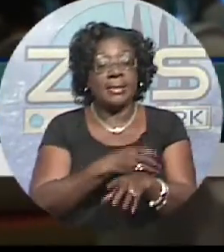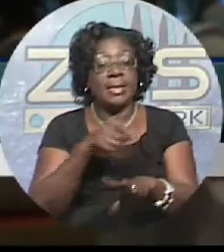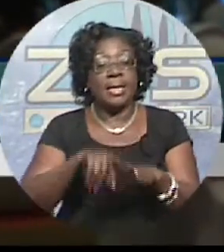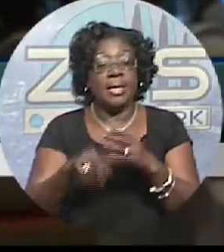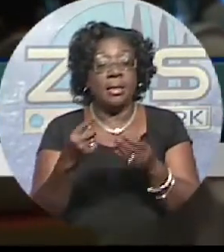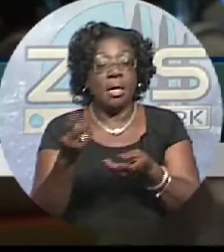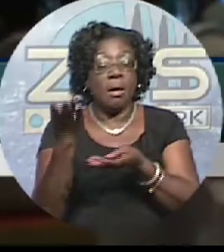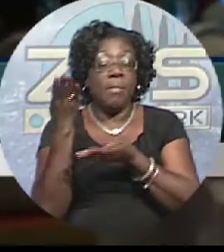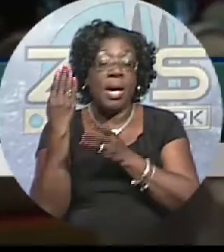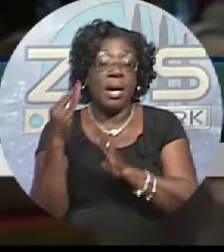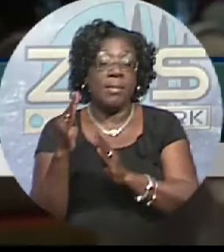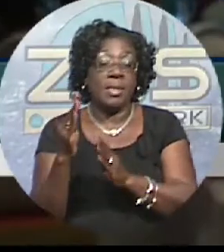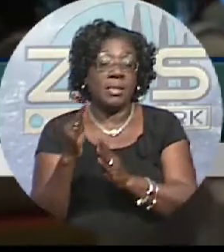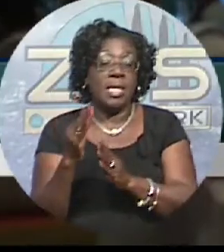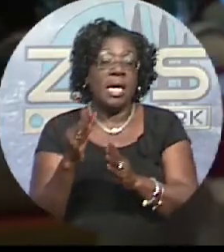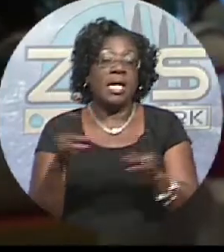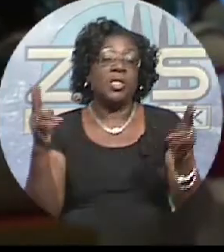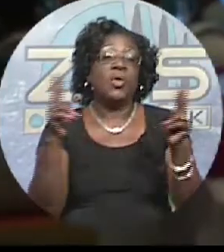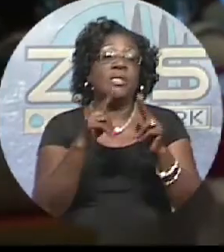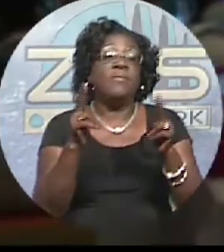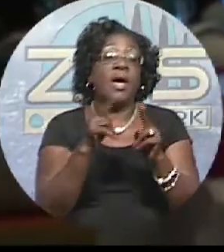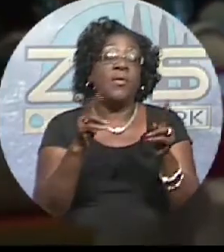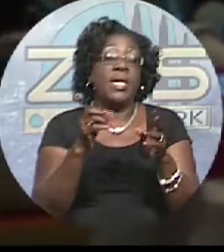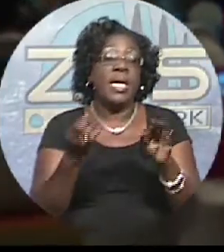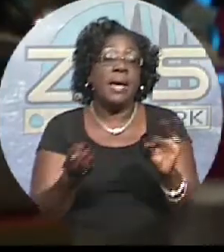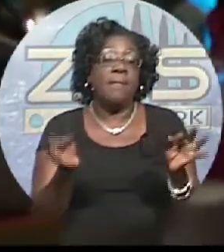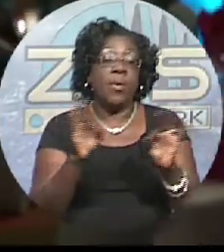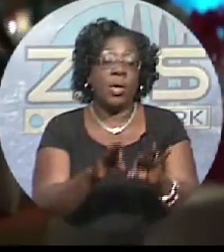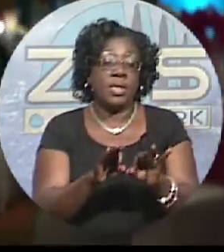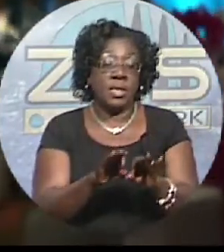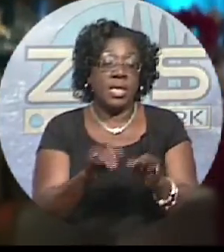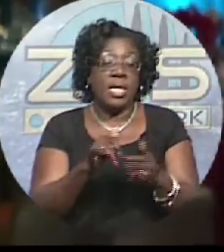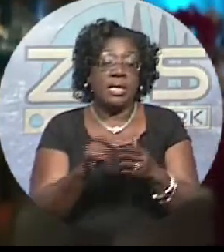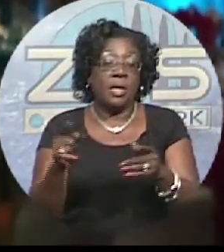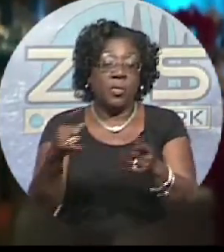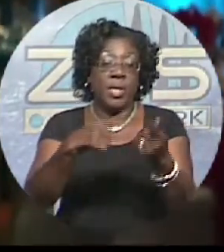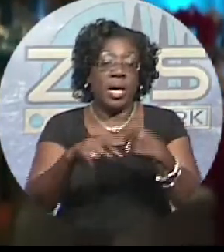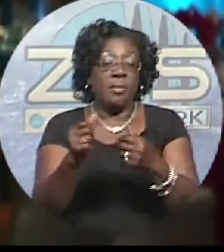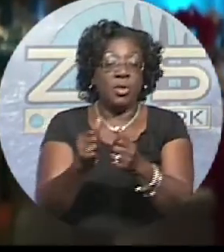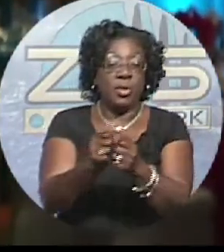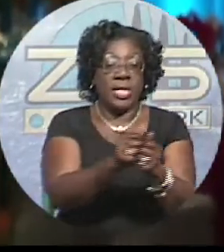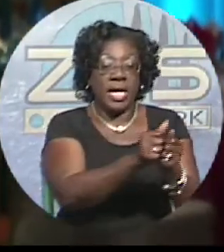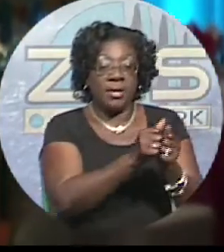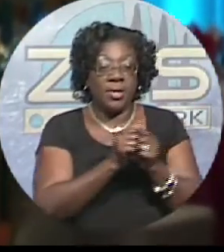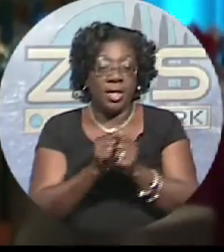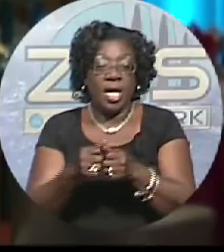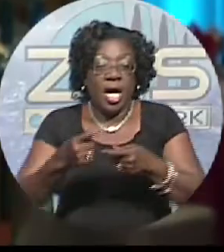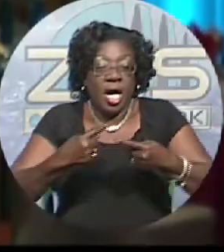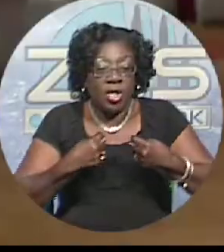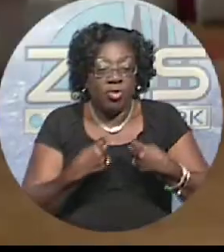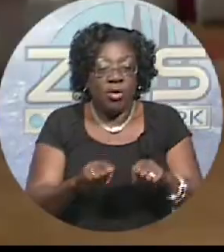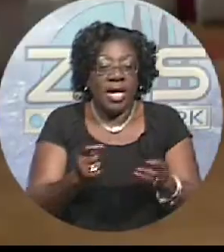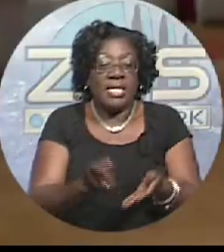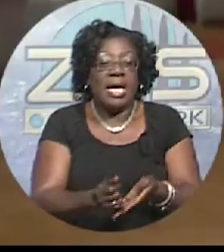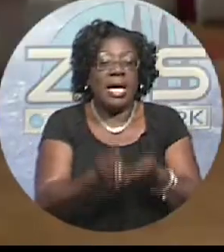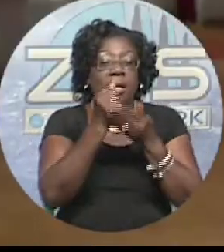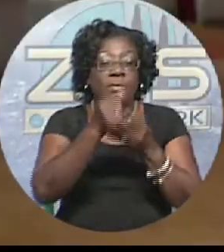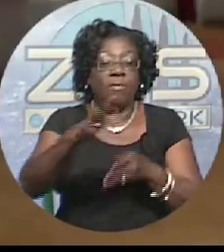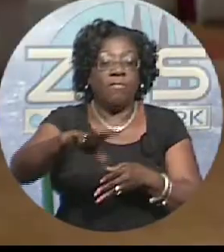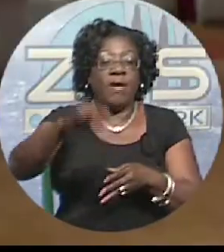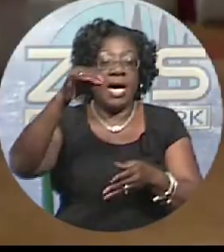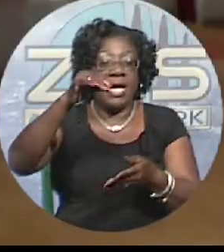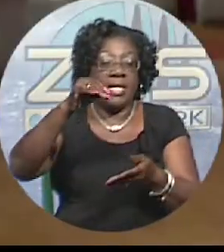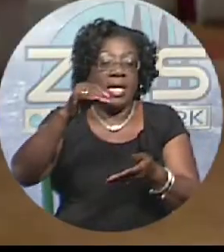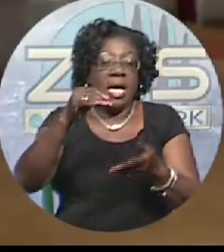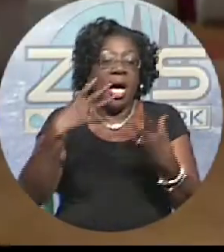cancer. It's just so important that corporate Bahamas steps up to the plate to try and help find a cure. I personally